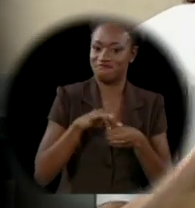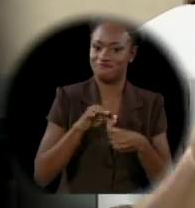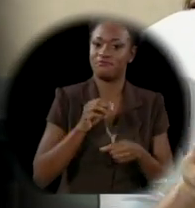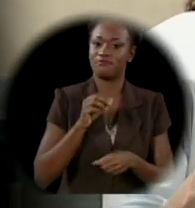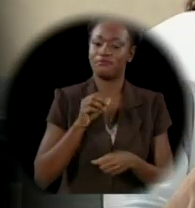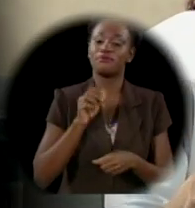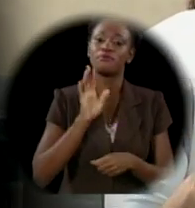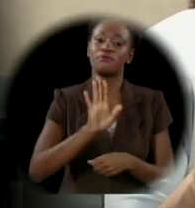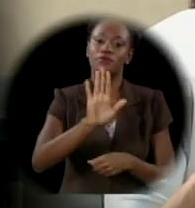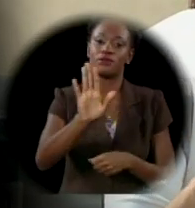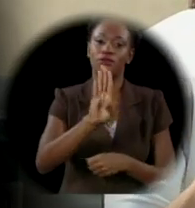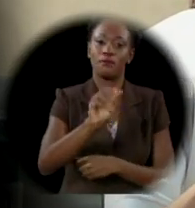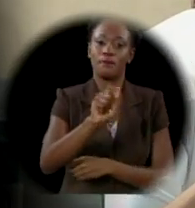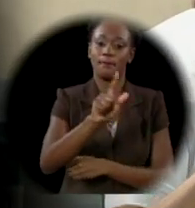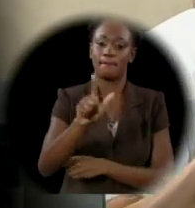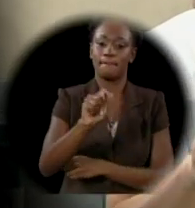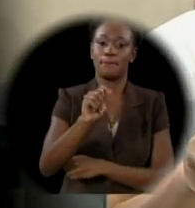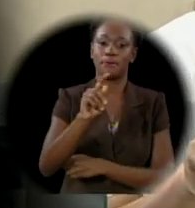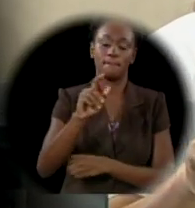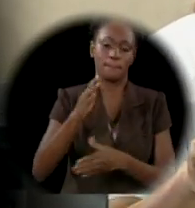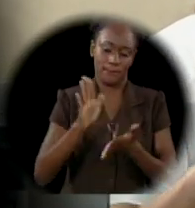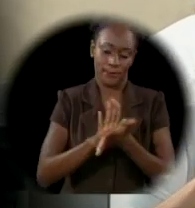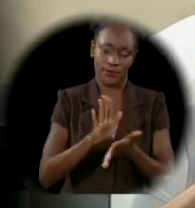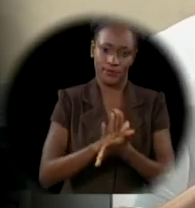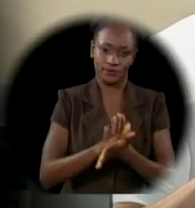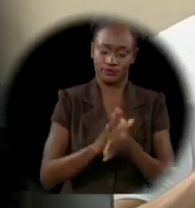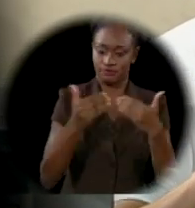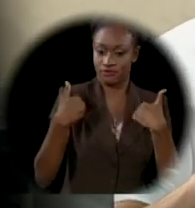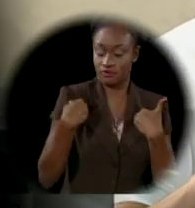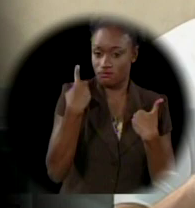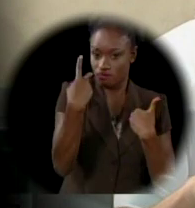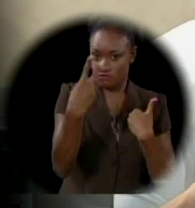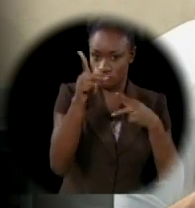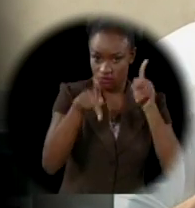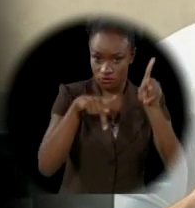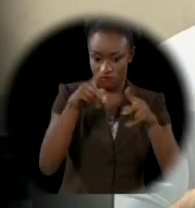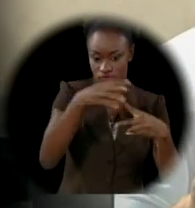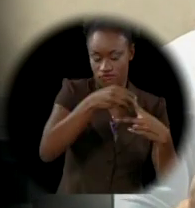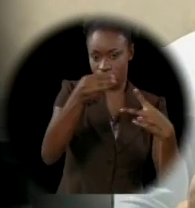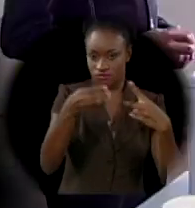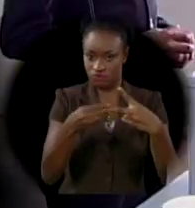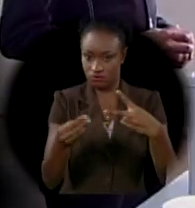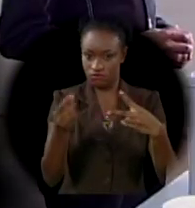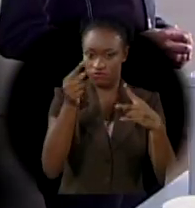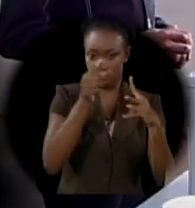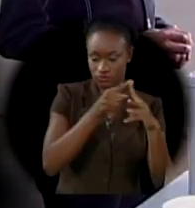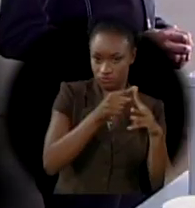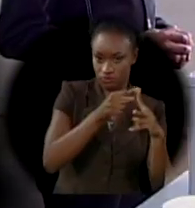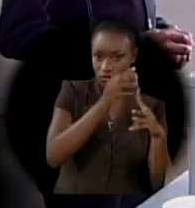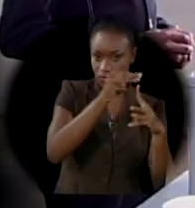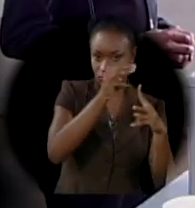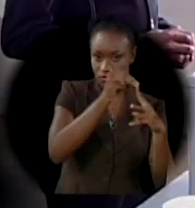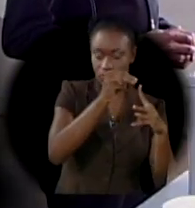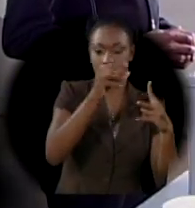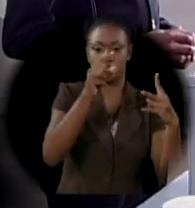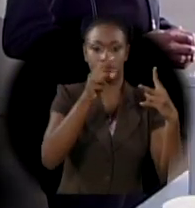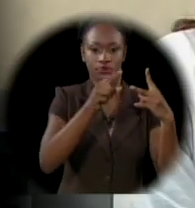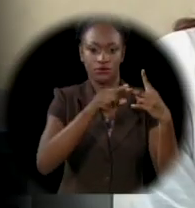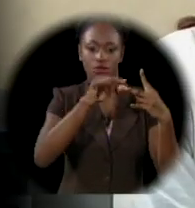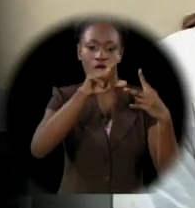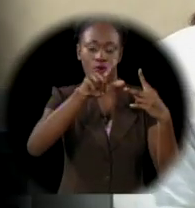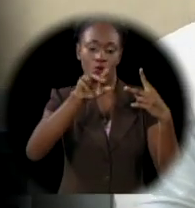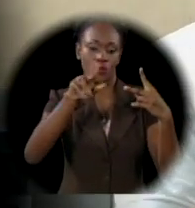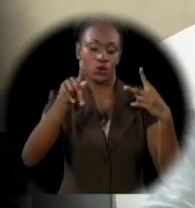ballot paper with the names of 2 candidates, Matthew Marks and Luke Johns. Please go behind the voting